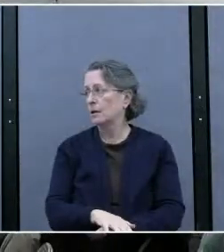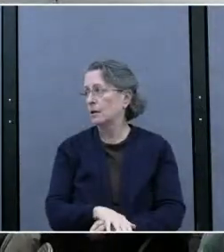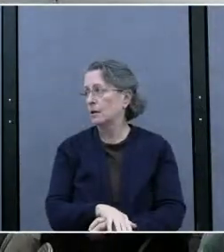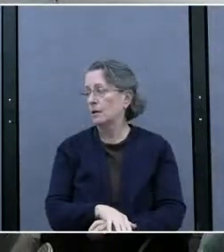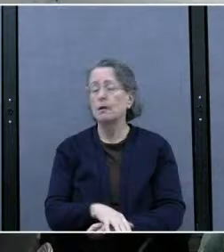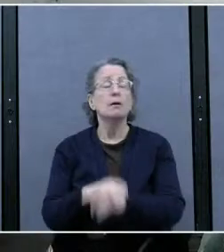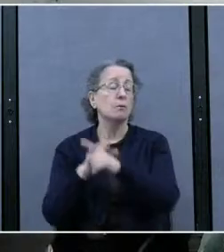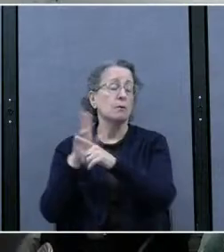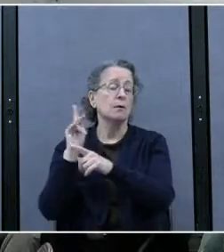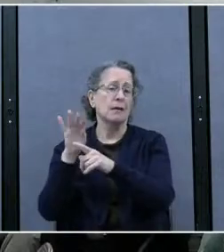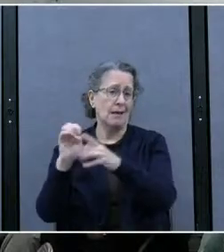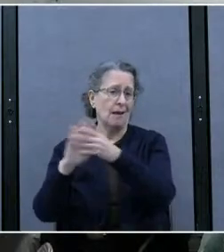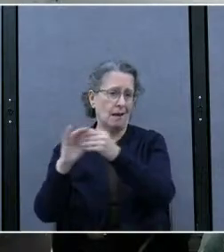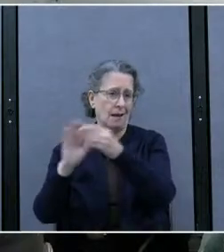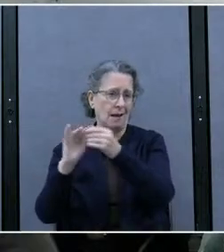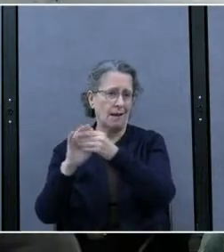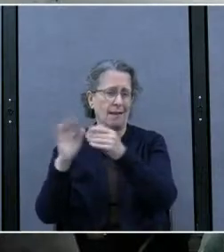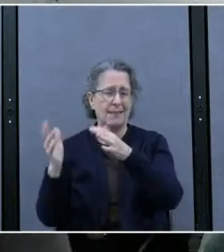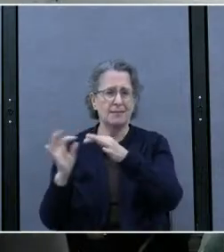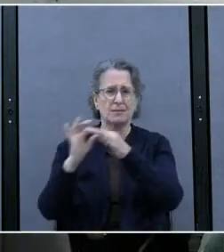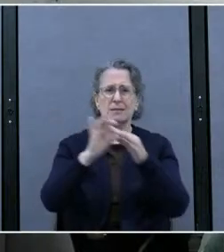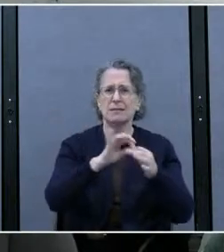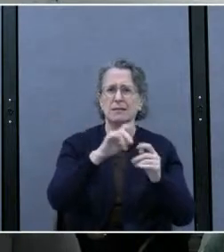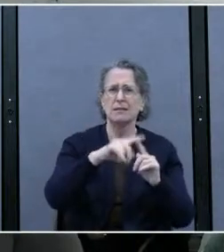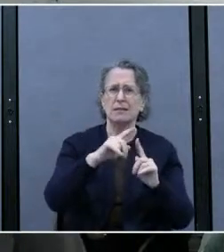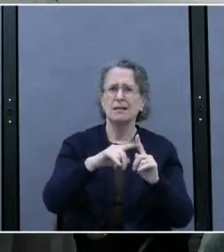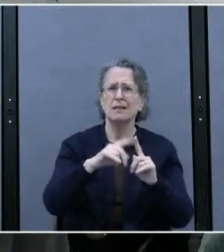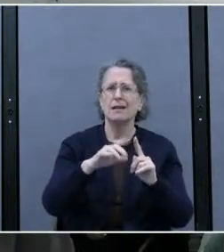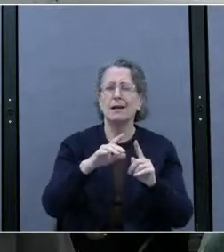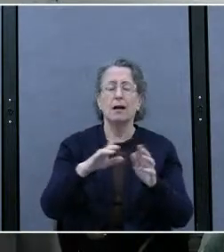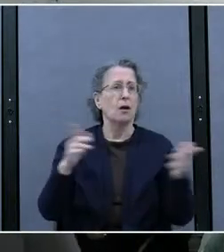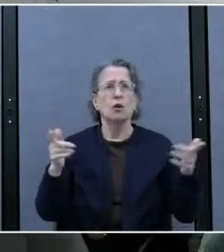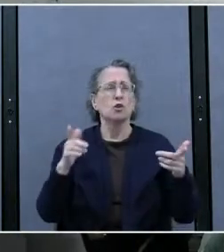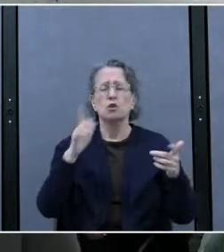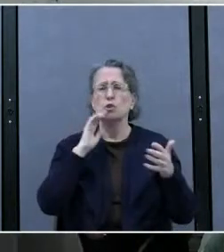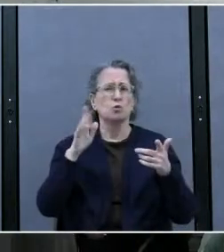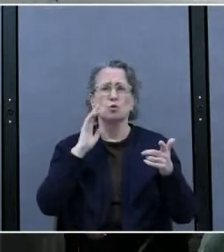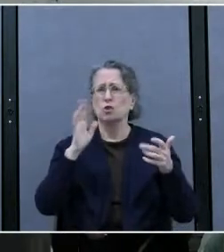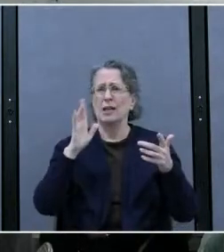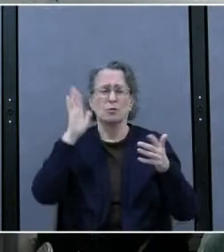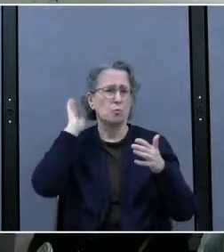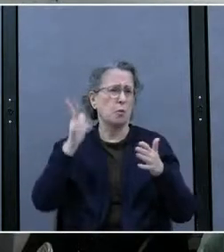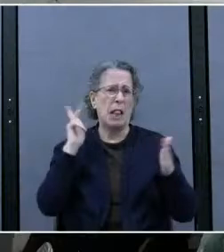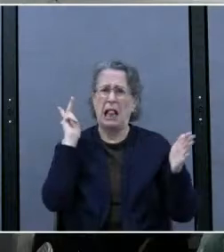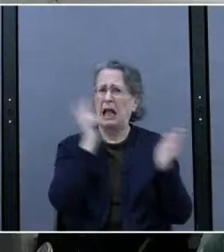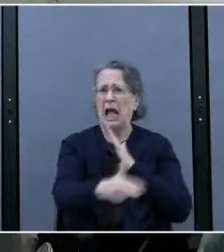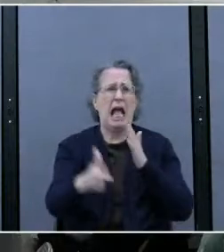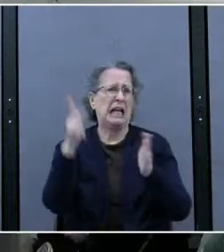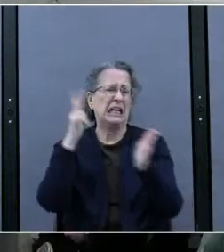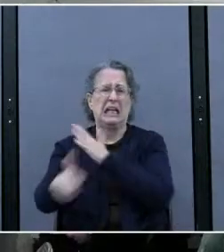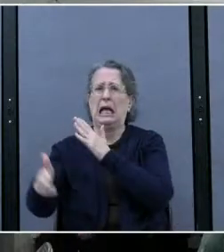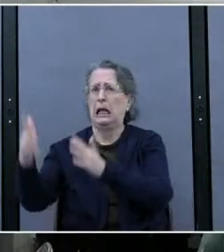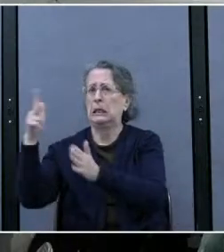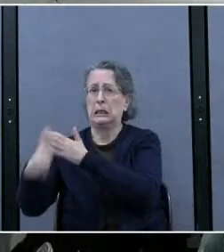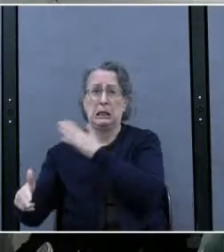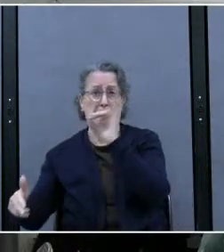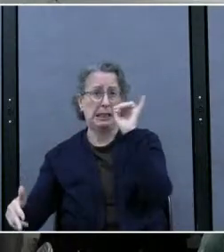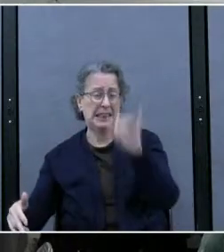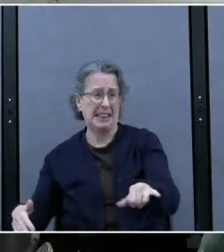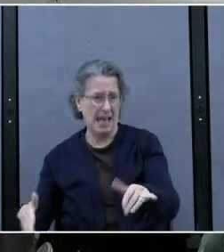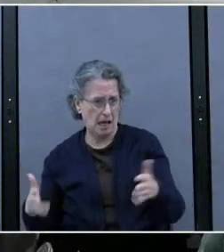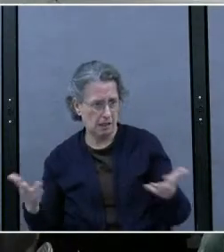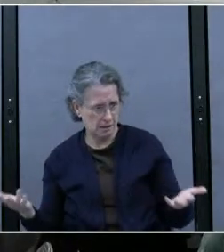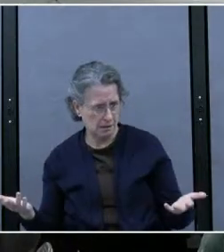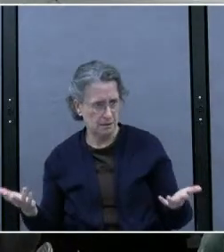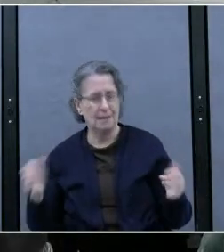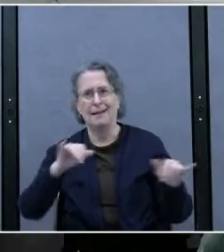on the news with, in which you were mentioning about the old chainsaw, what's going on in Washington. Now, we factor that in, and the